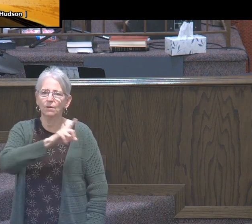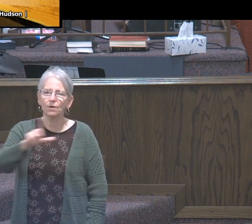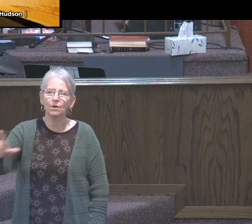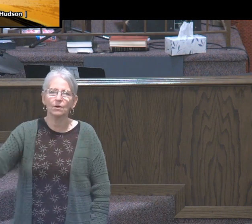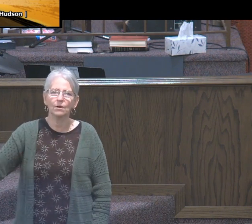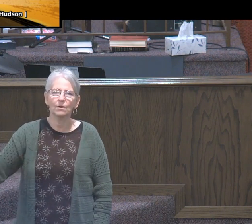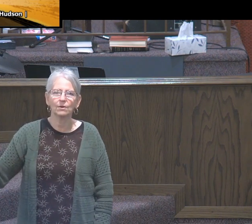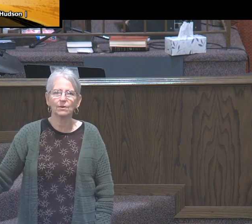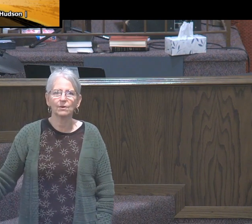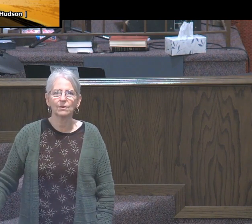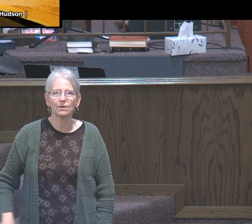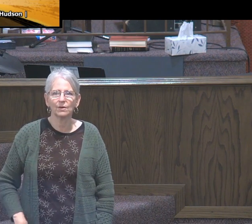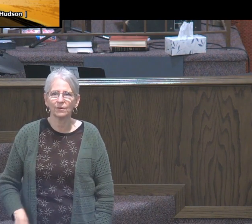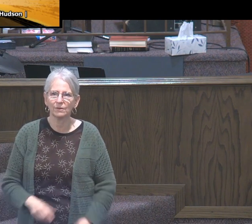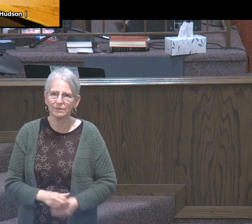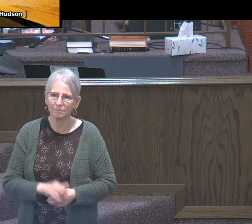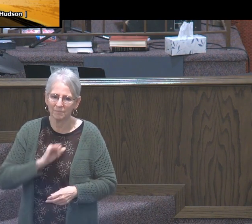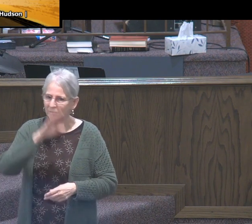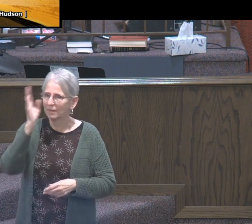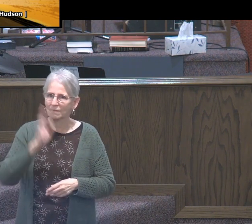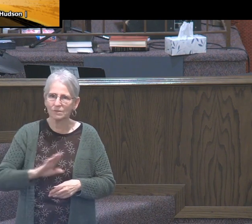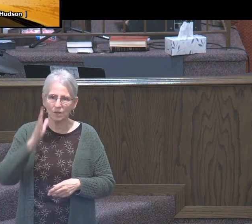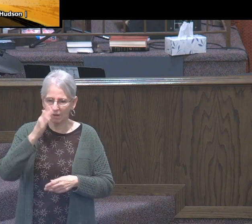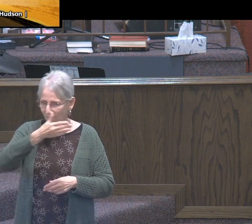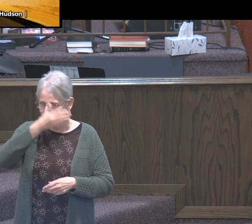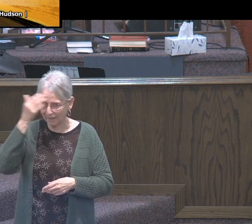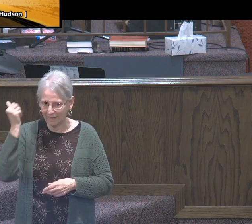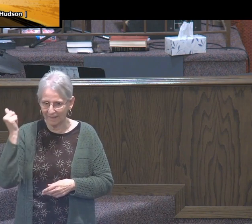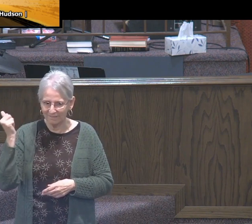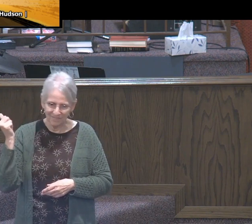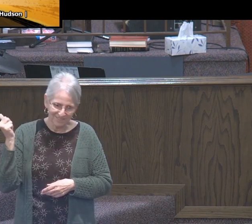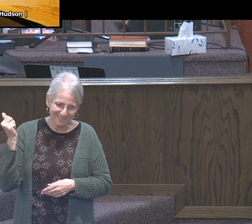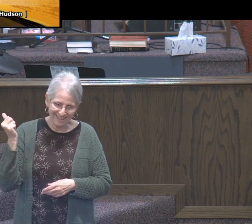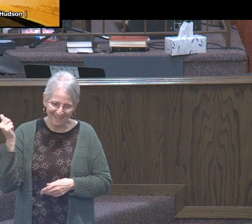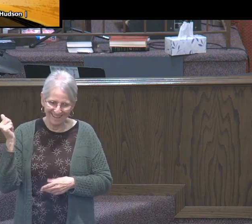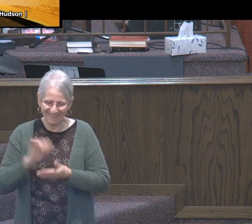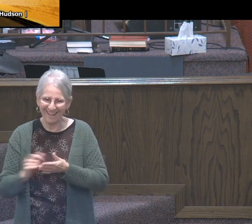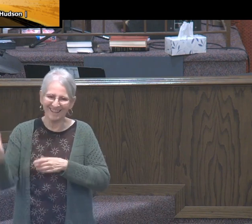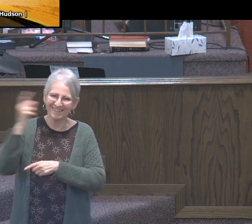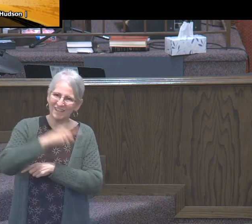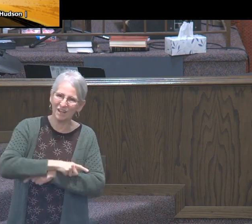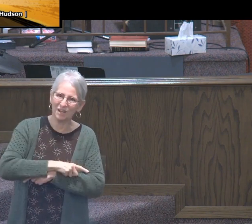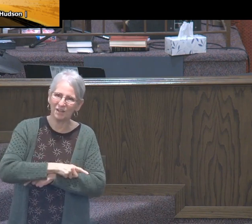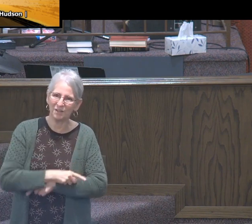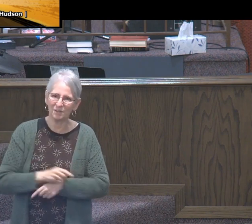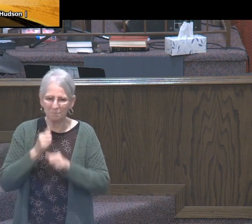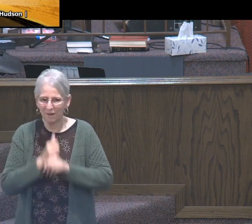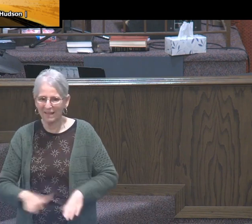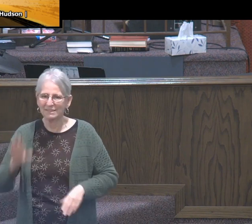the Lord. I never shall forget that